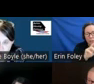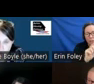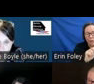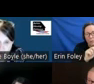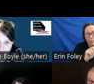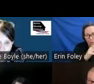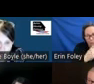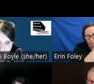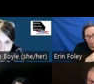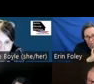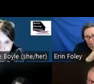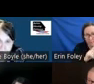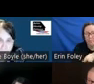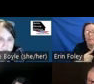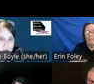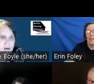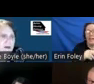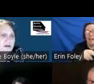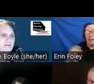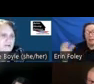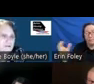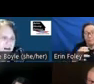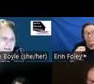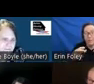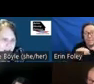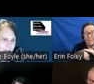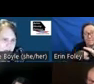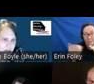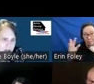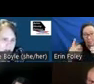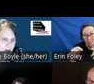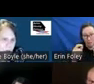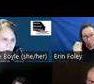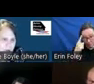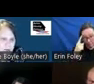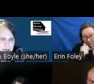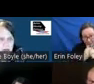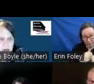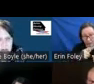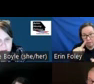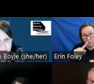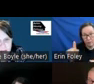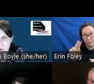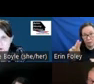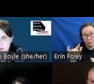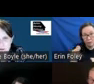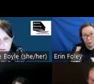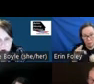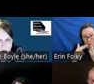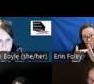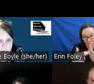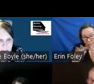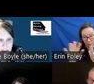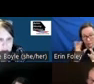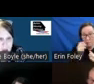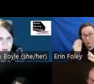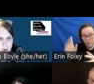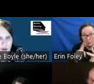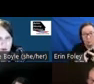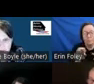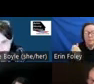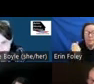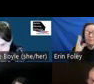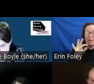to be aware of zoning. For a lot of families, their wealth is tied up in the equity in their home. And